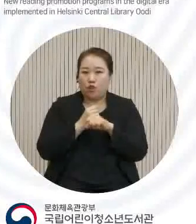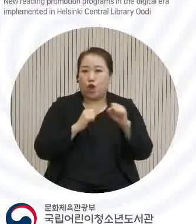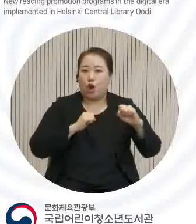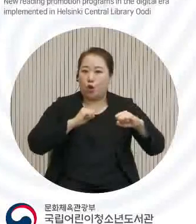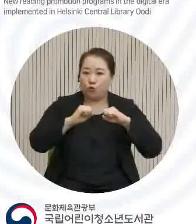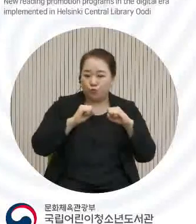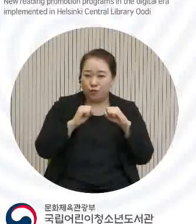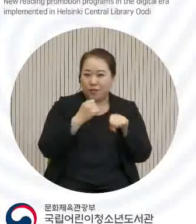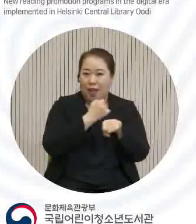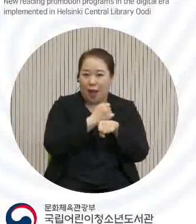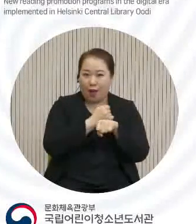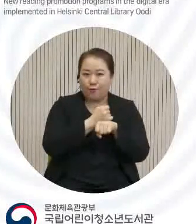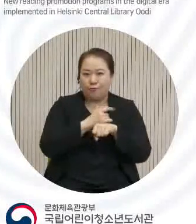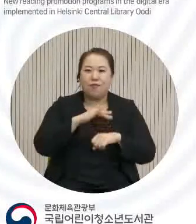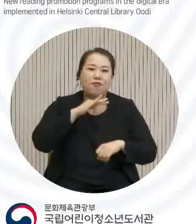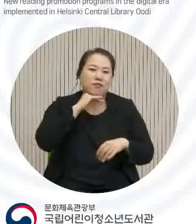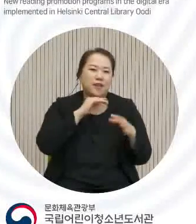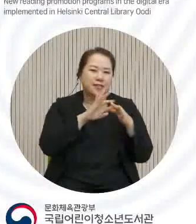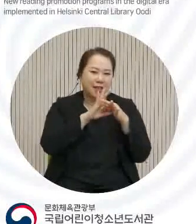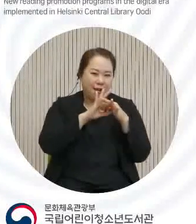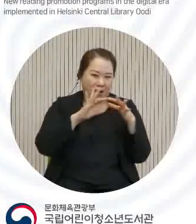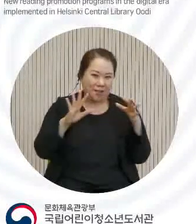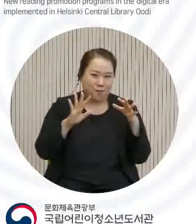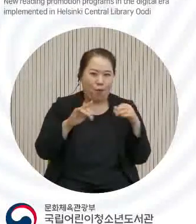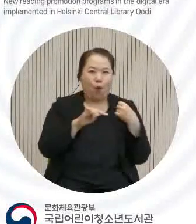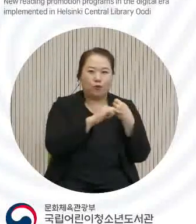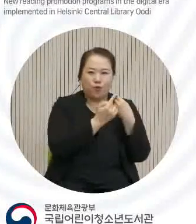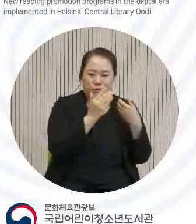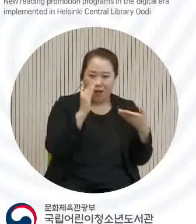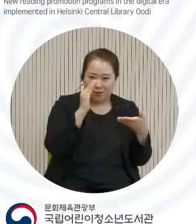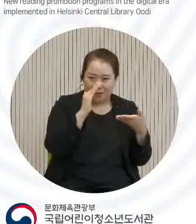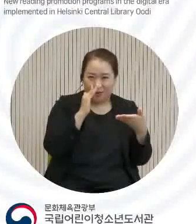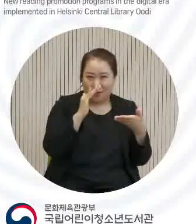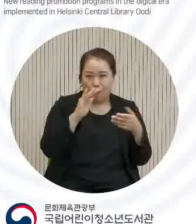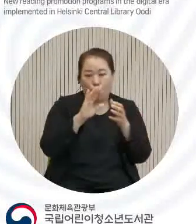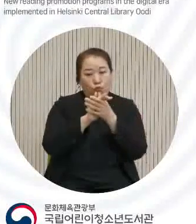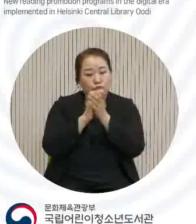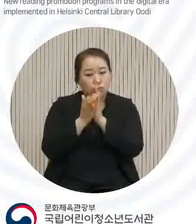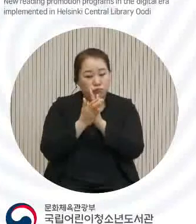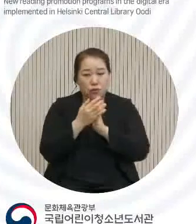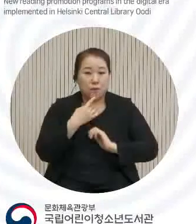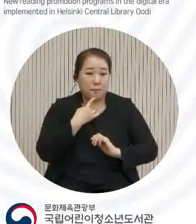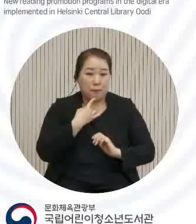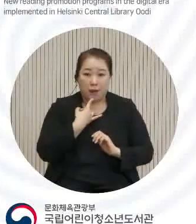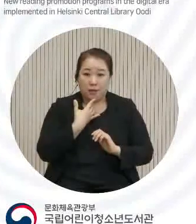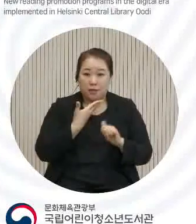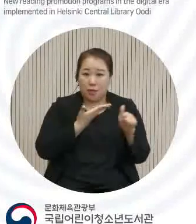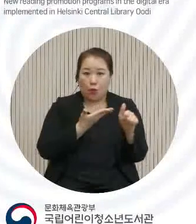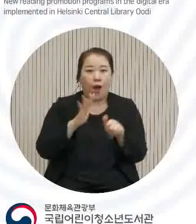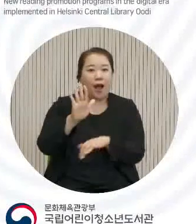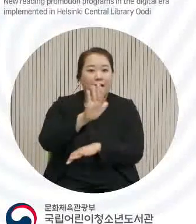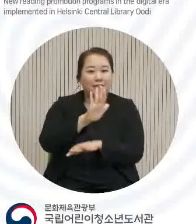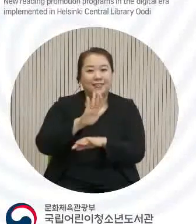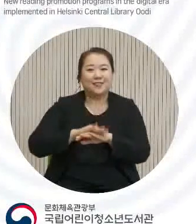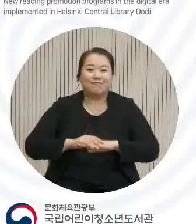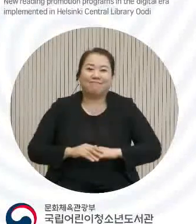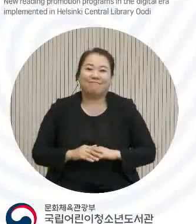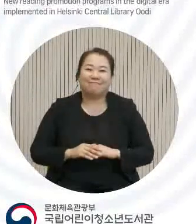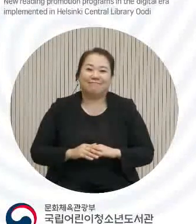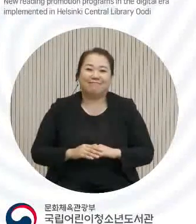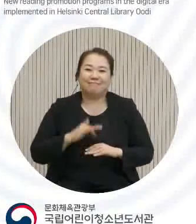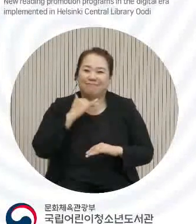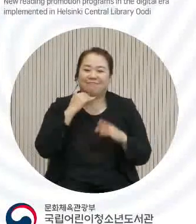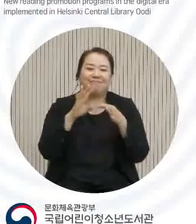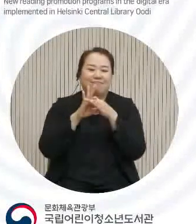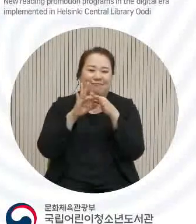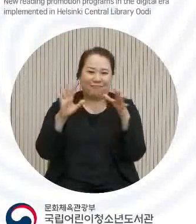just for schools and kindergartens. Also, literary themes can be added to the workshop as